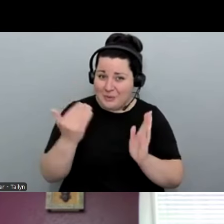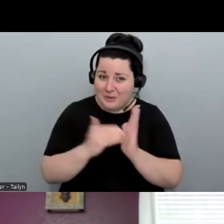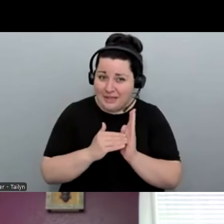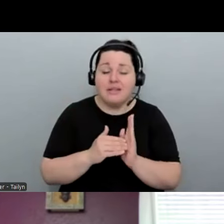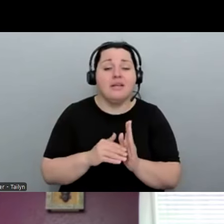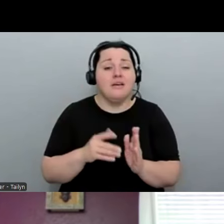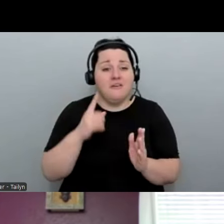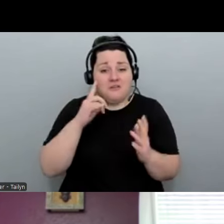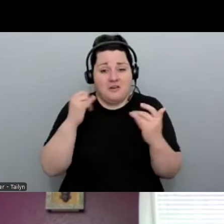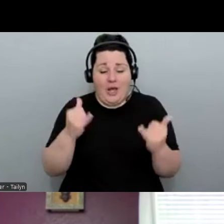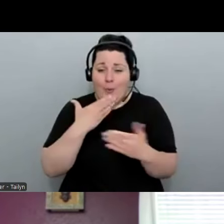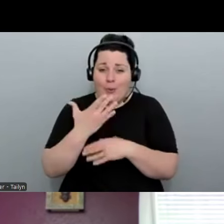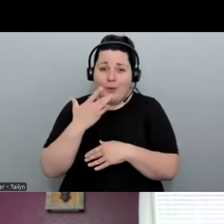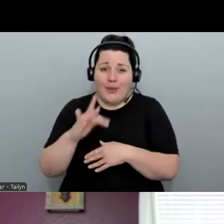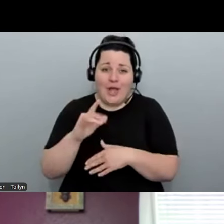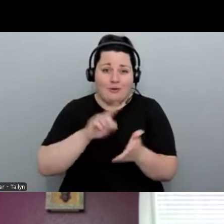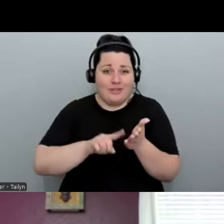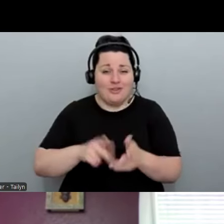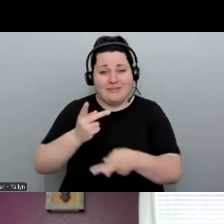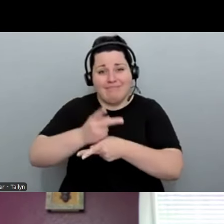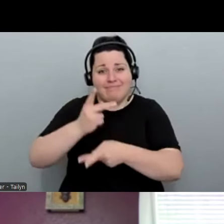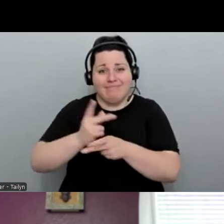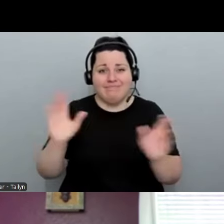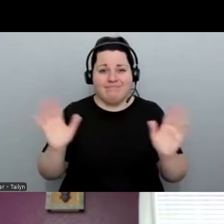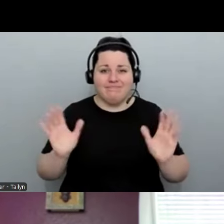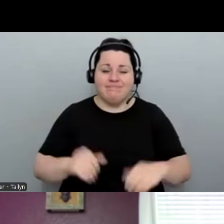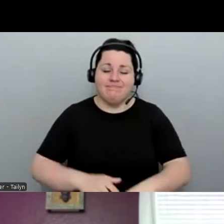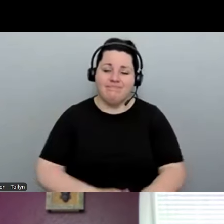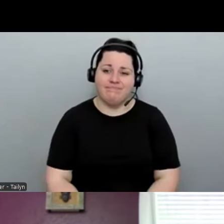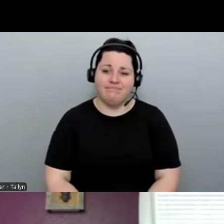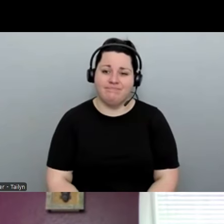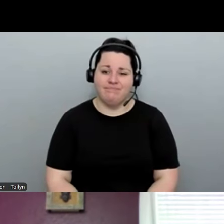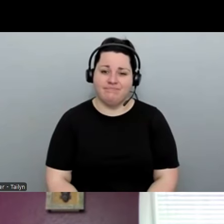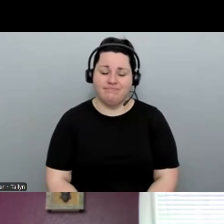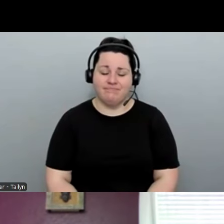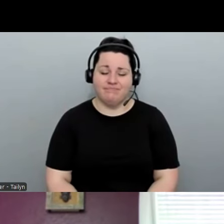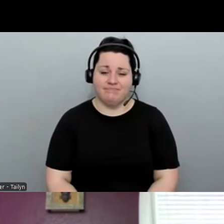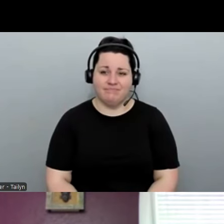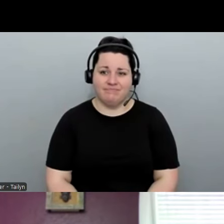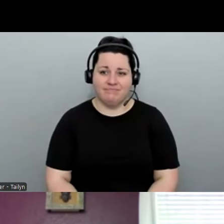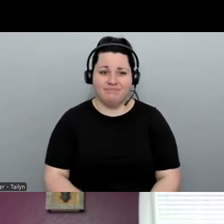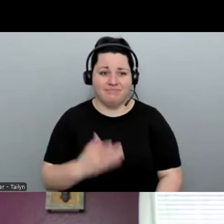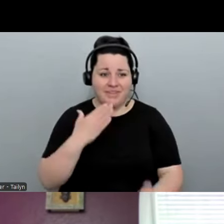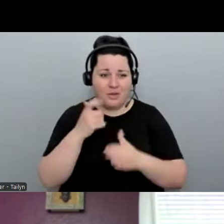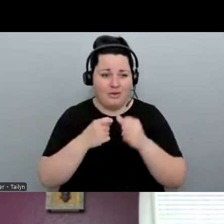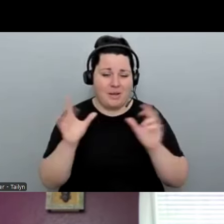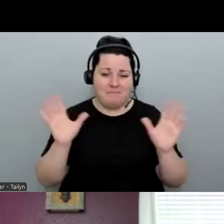meantime, good luck researching and take care. Thanks all.